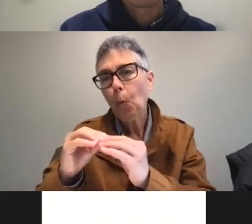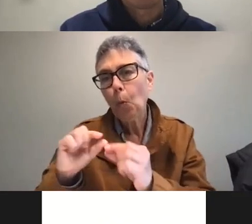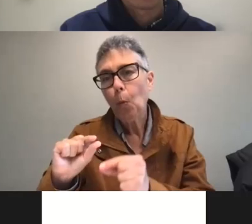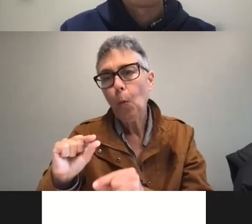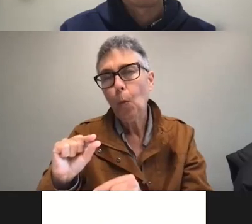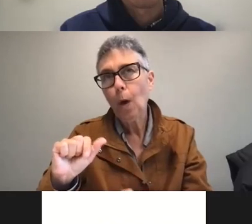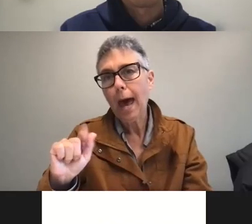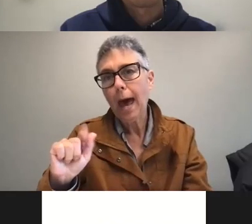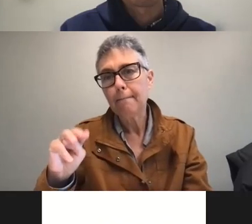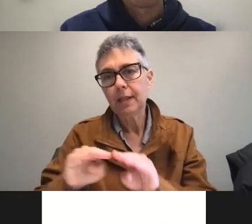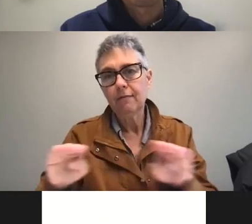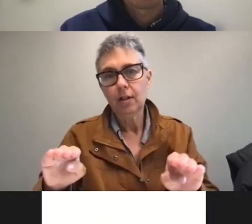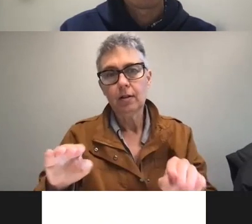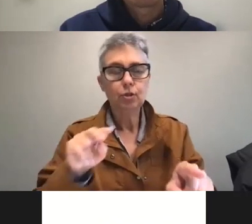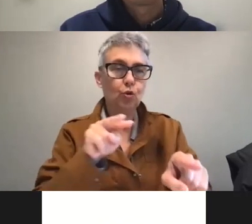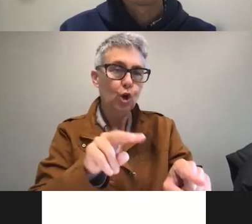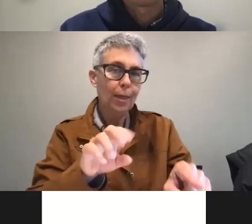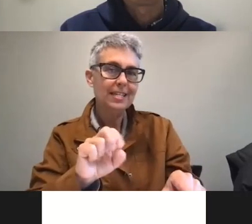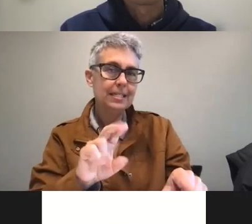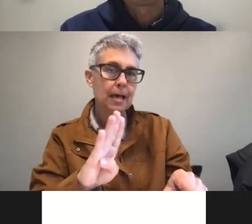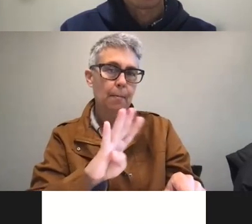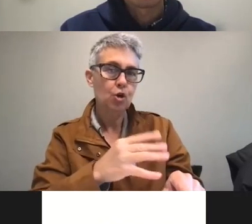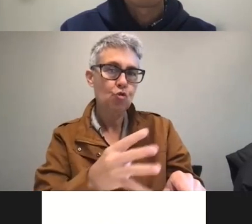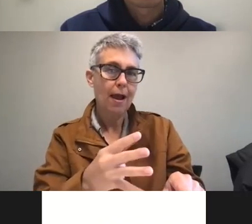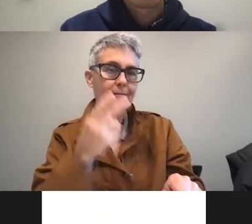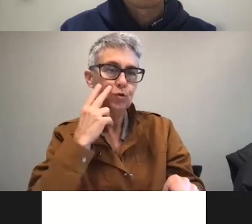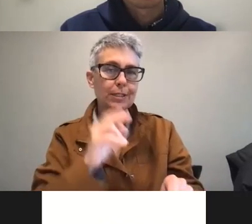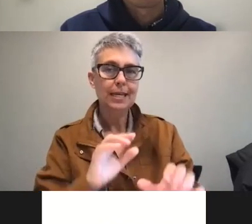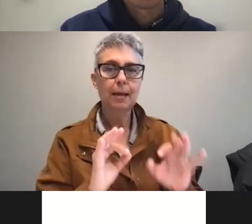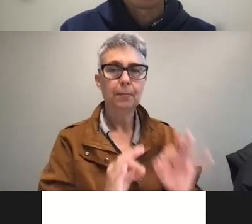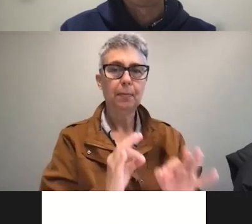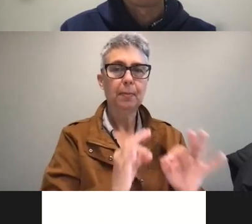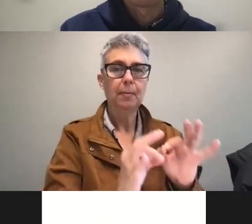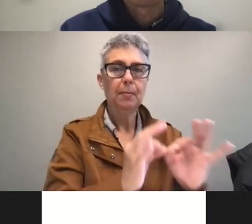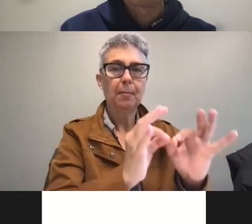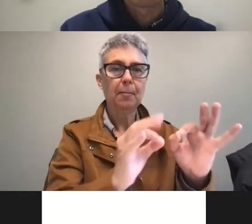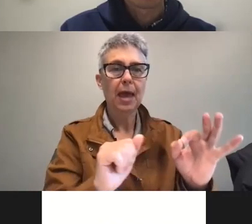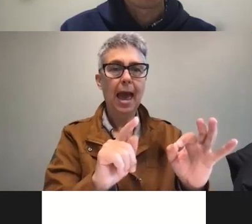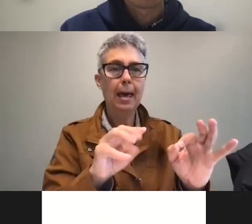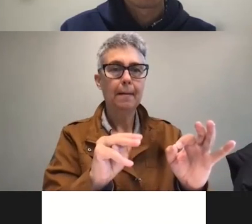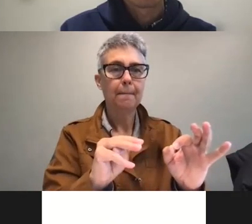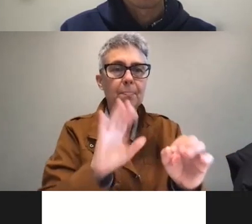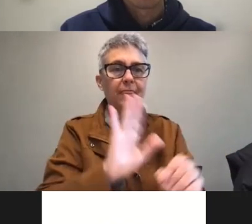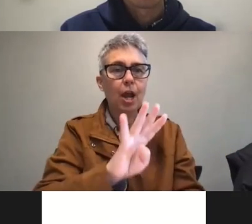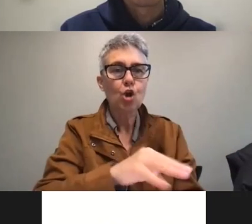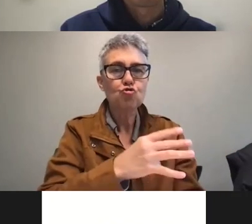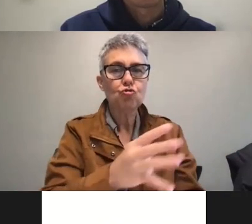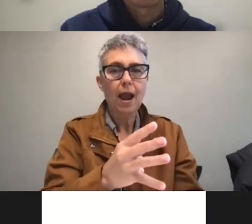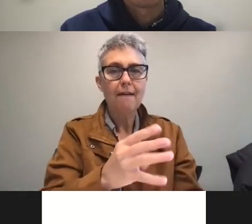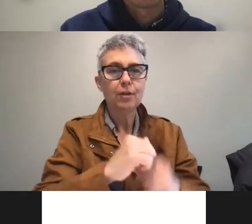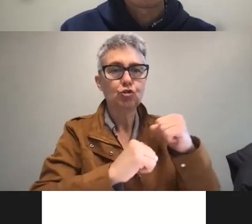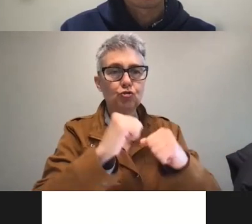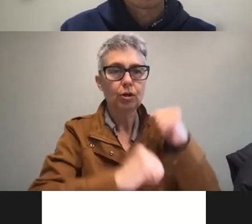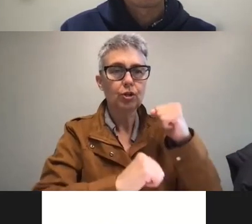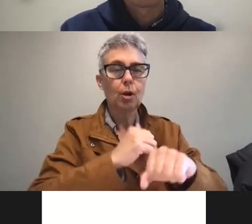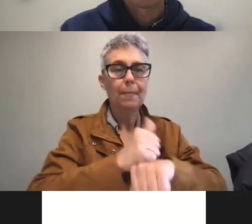let's just look at the subgraph here. We have a bunch of atoms. We have their graph structure, and based on